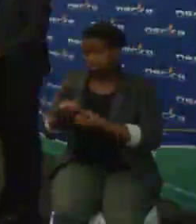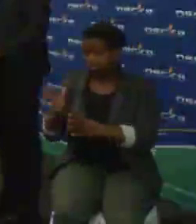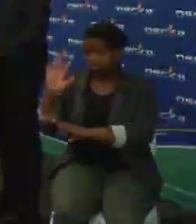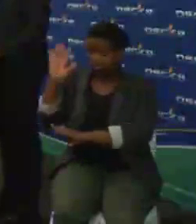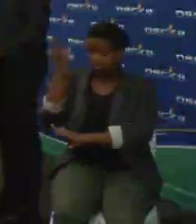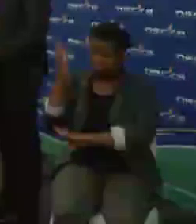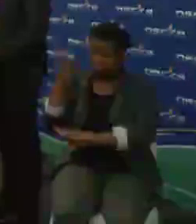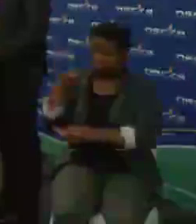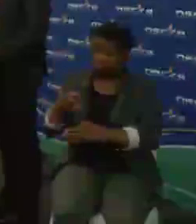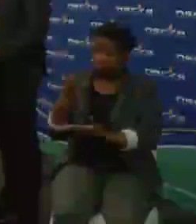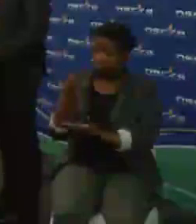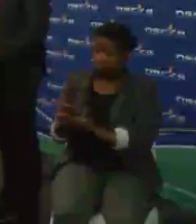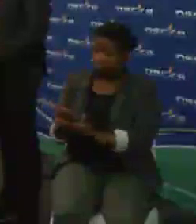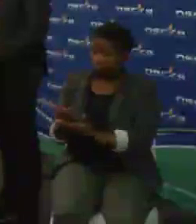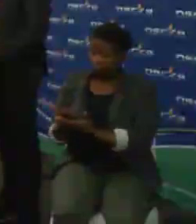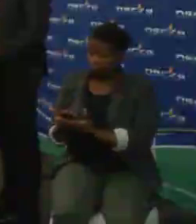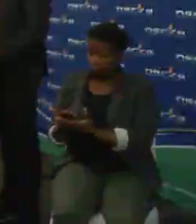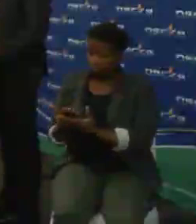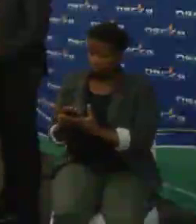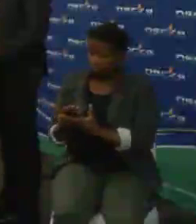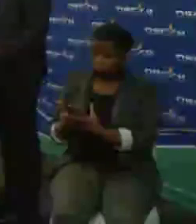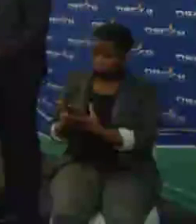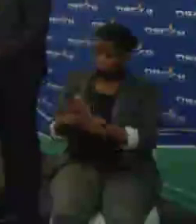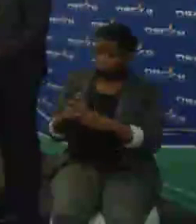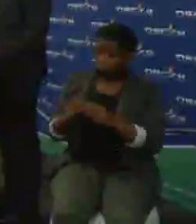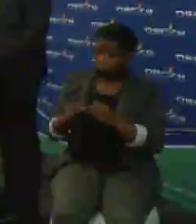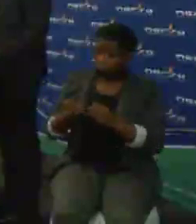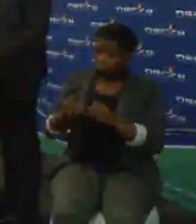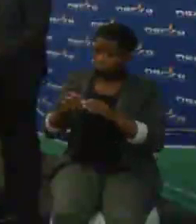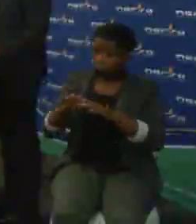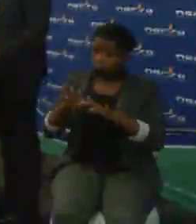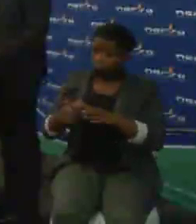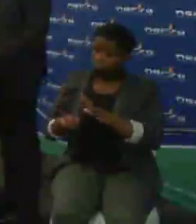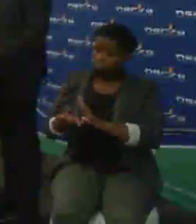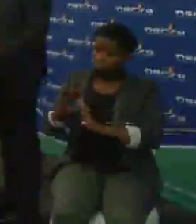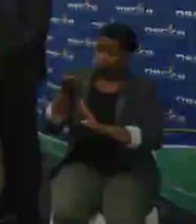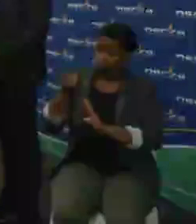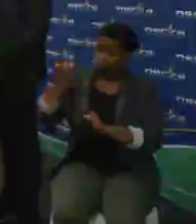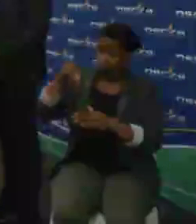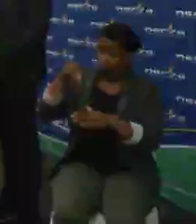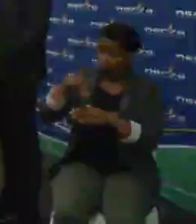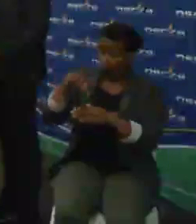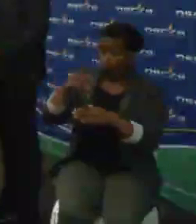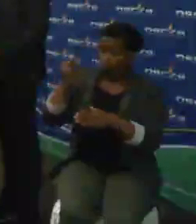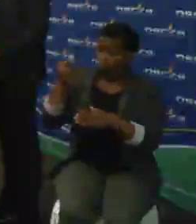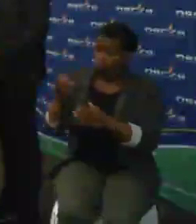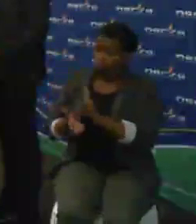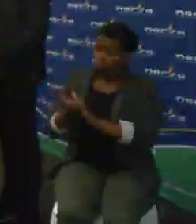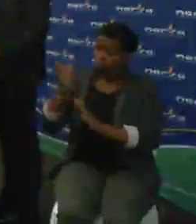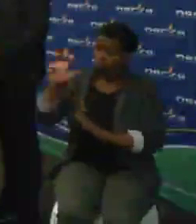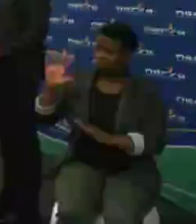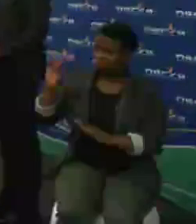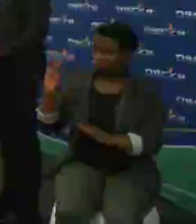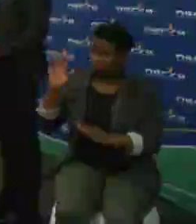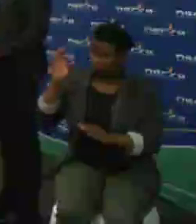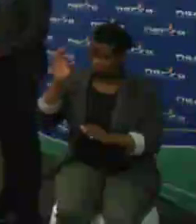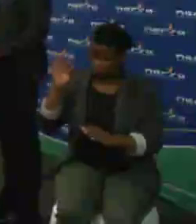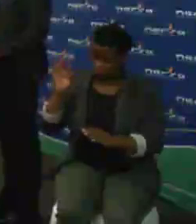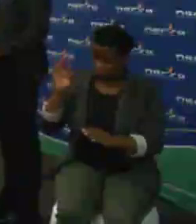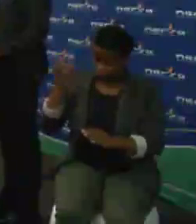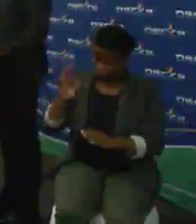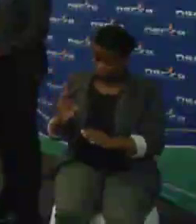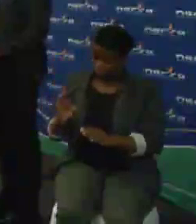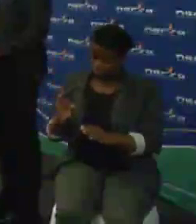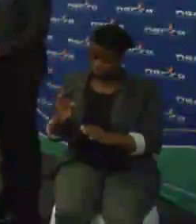revenue application, as you are no doubt well aware, amounts to a year-on-year increase of approximately 15%, again, now